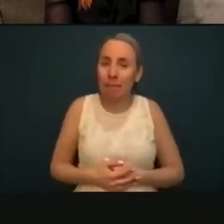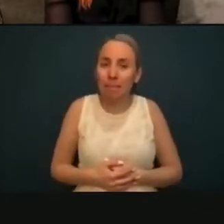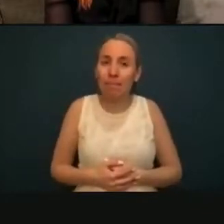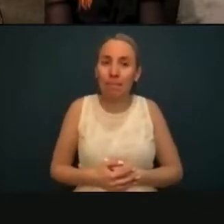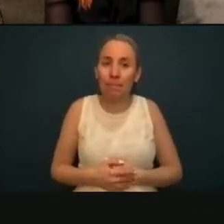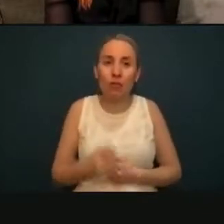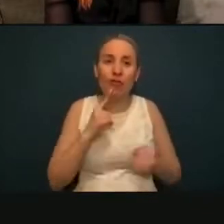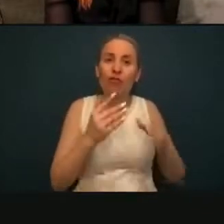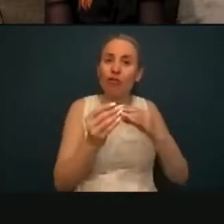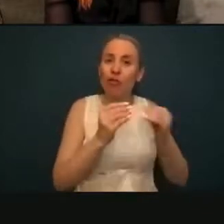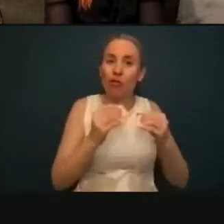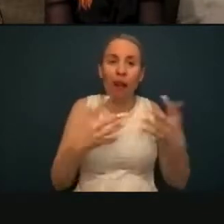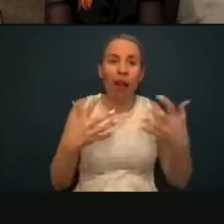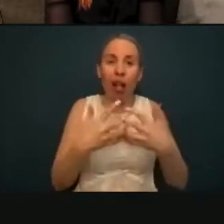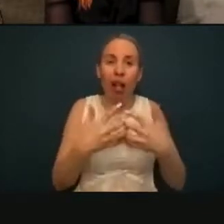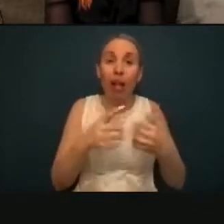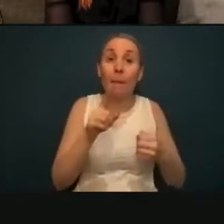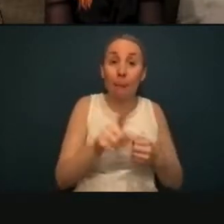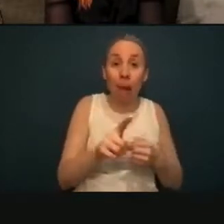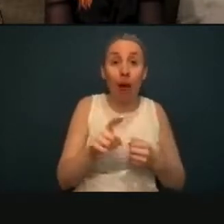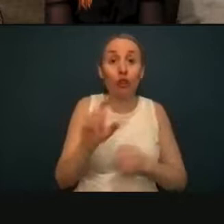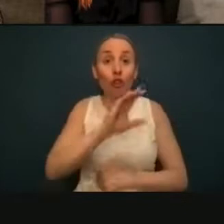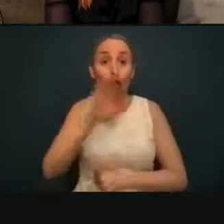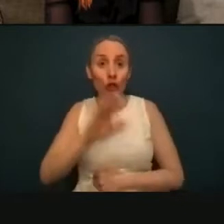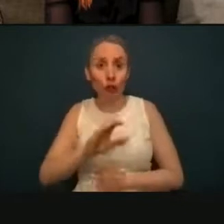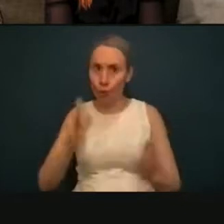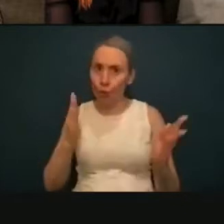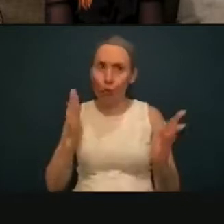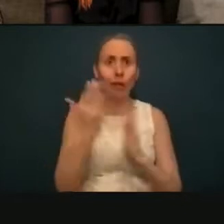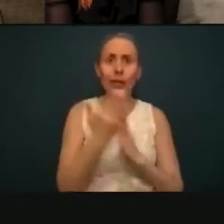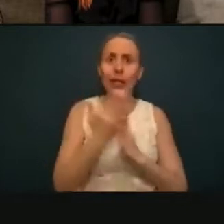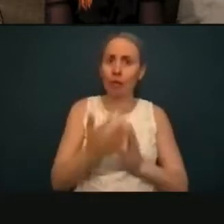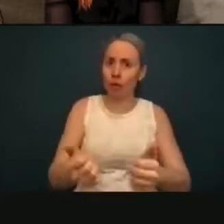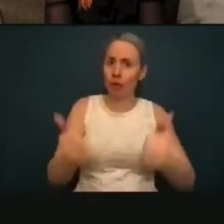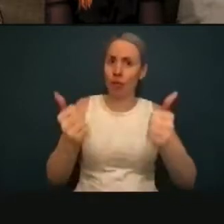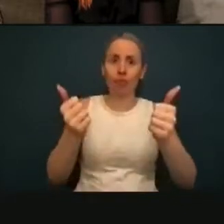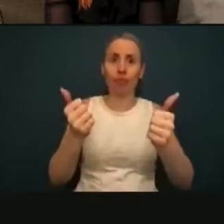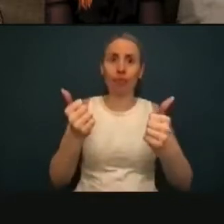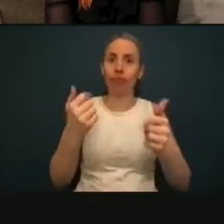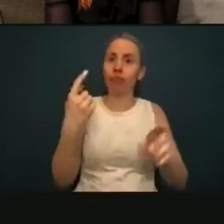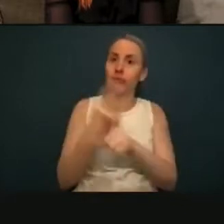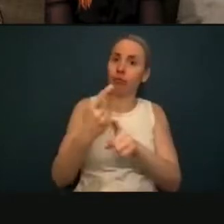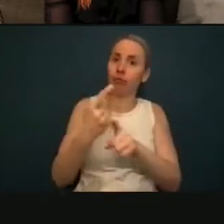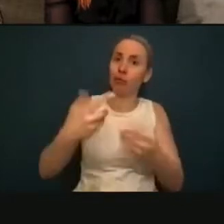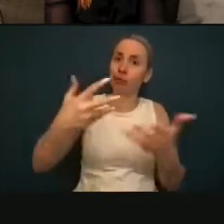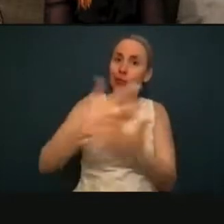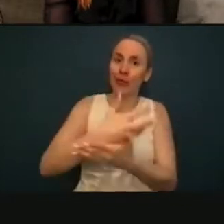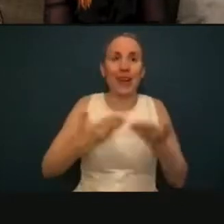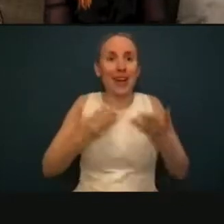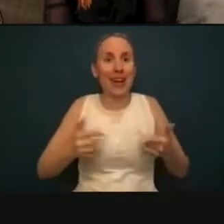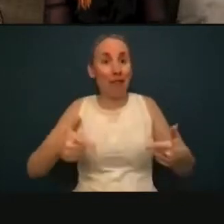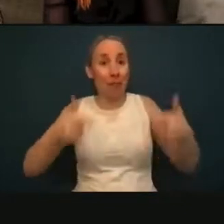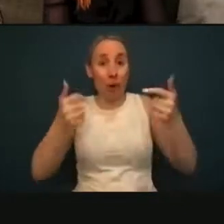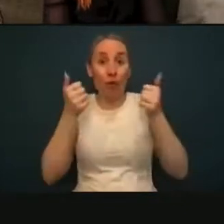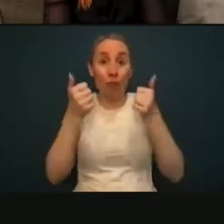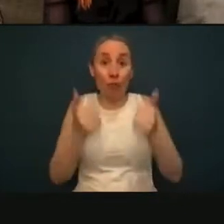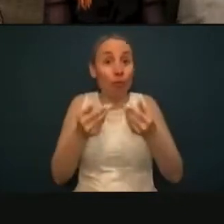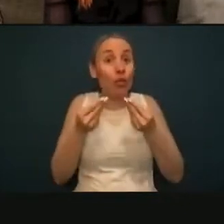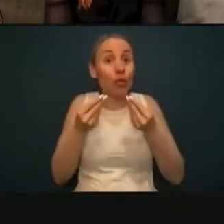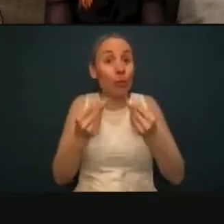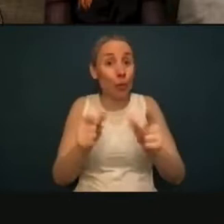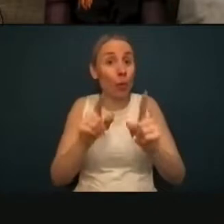for example, now Zoom is very, very accessible. We can have this chat remotely, but at the